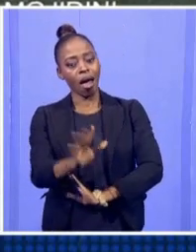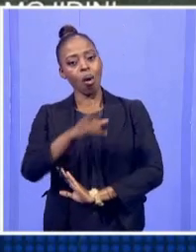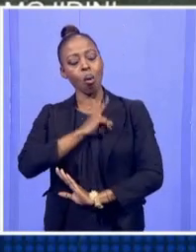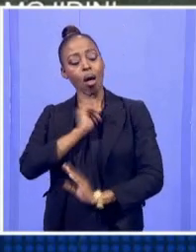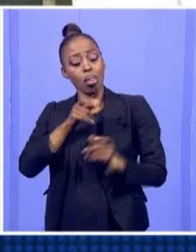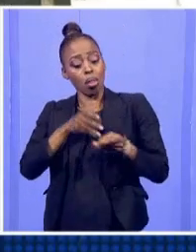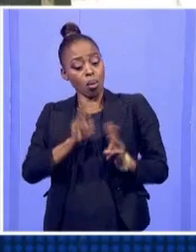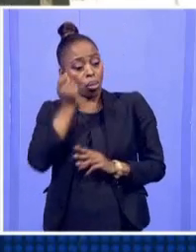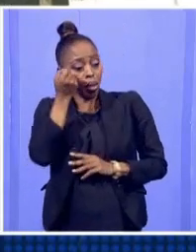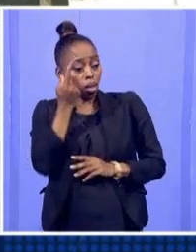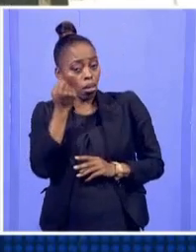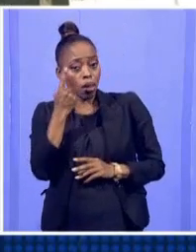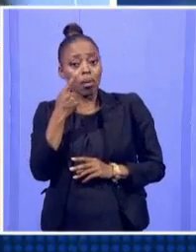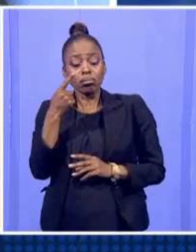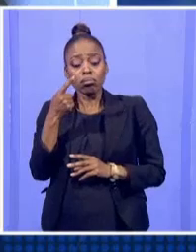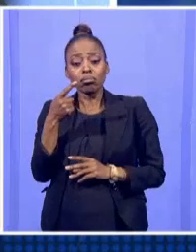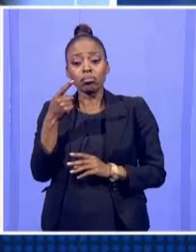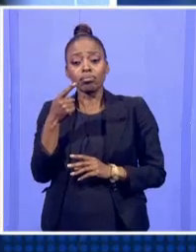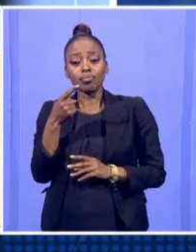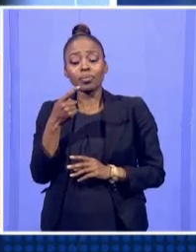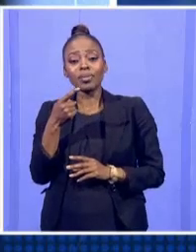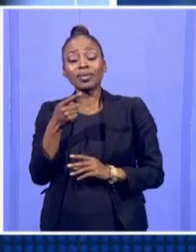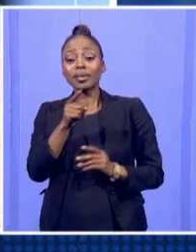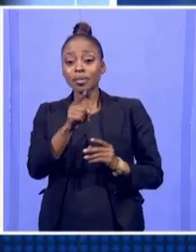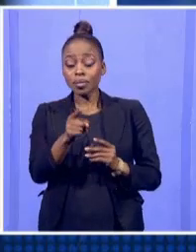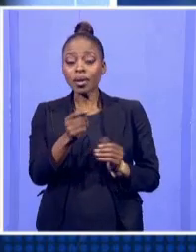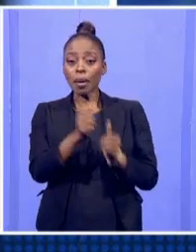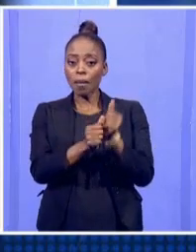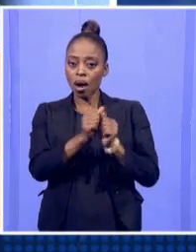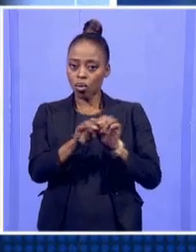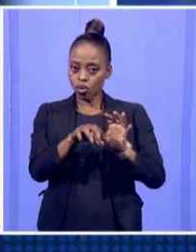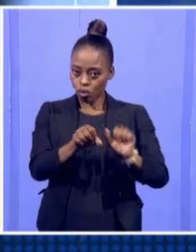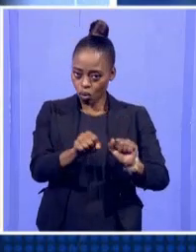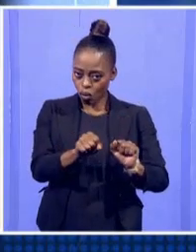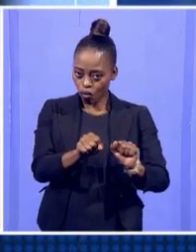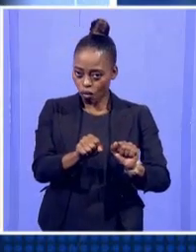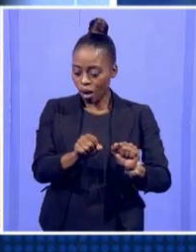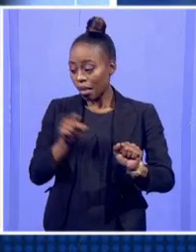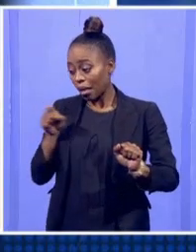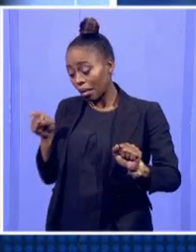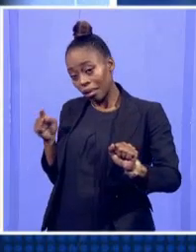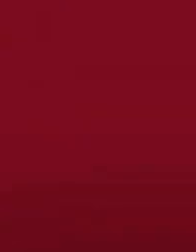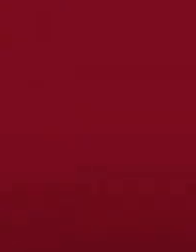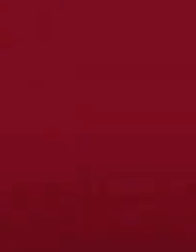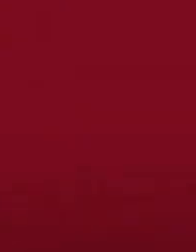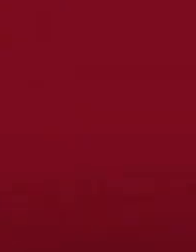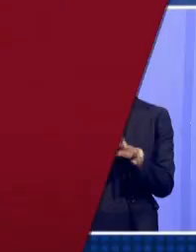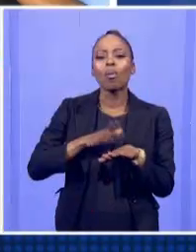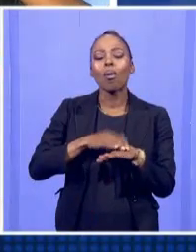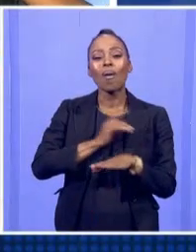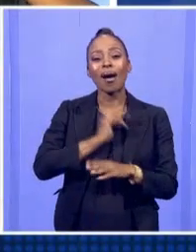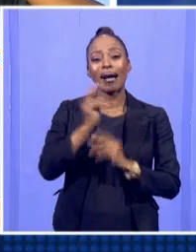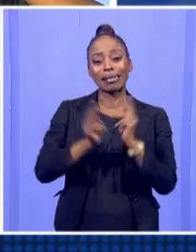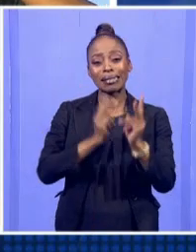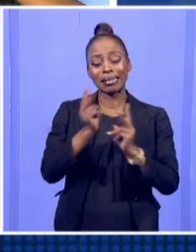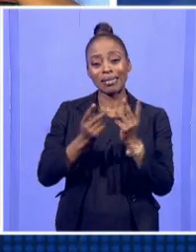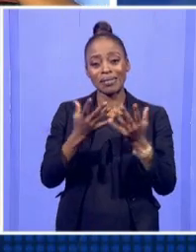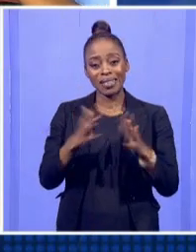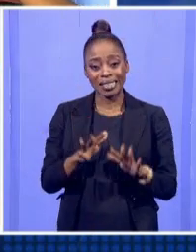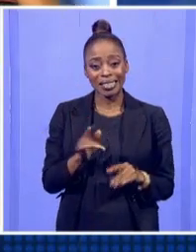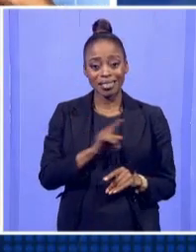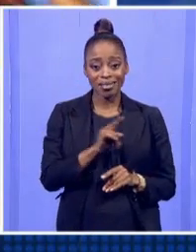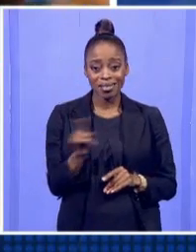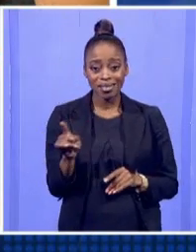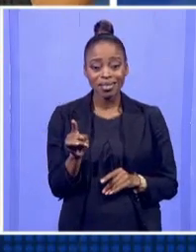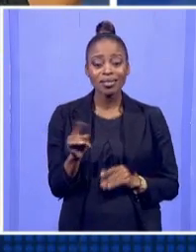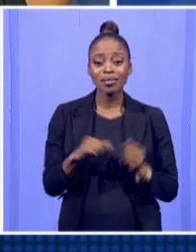knew, the reins would be handed over to Princess Masalanabo when she comes of age, Naledi. As you see,